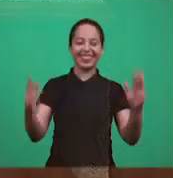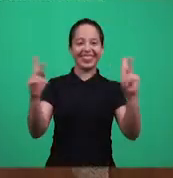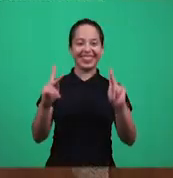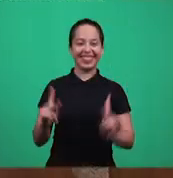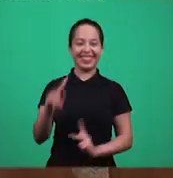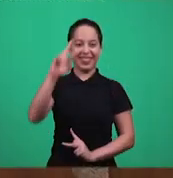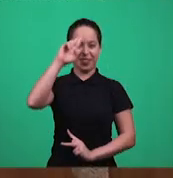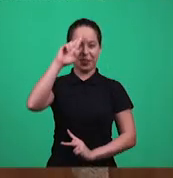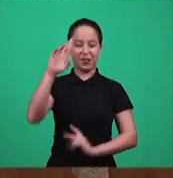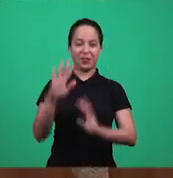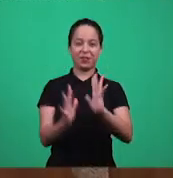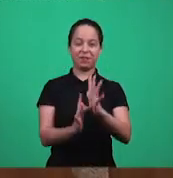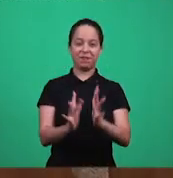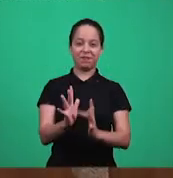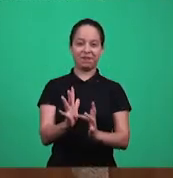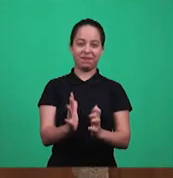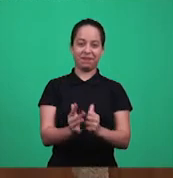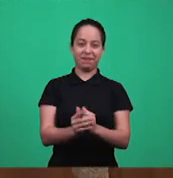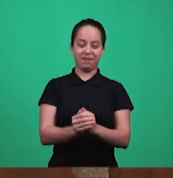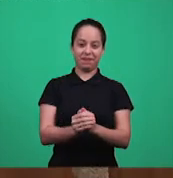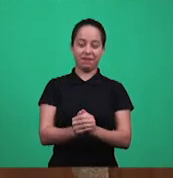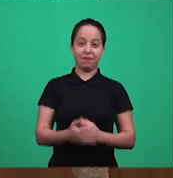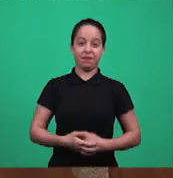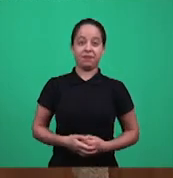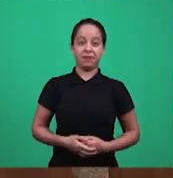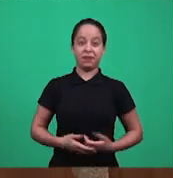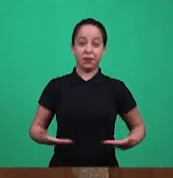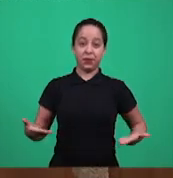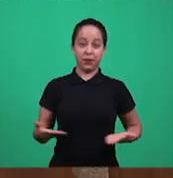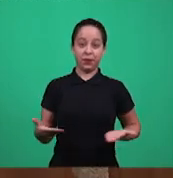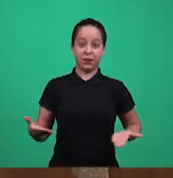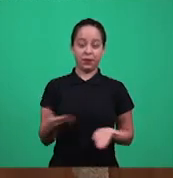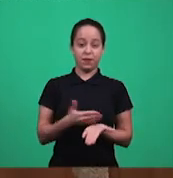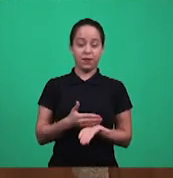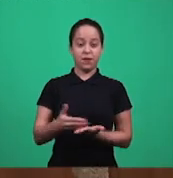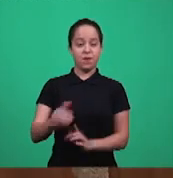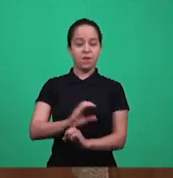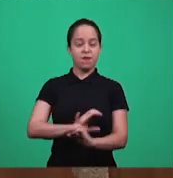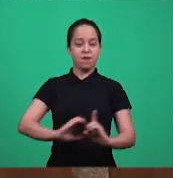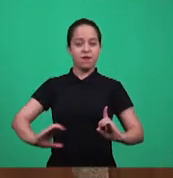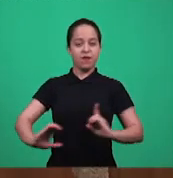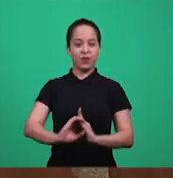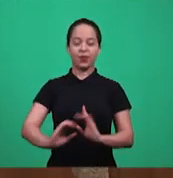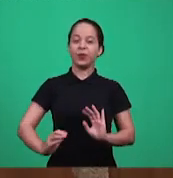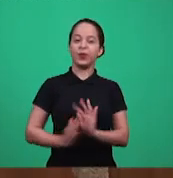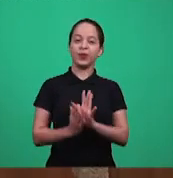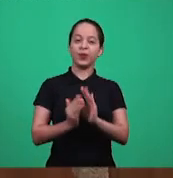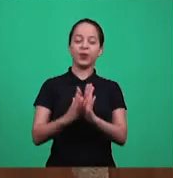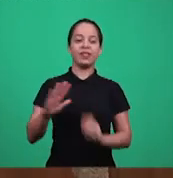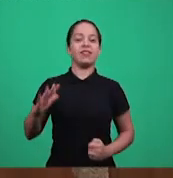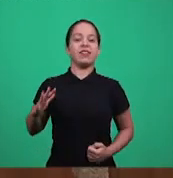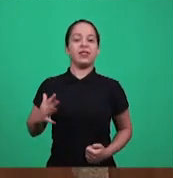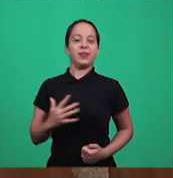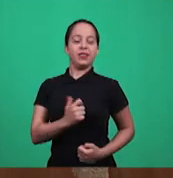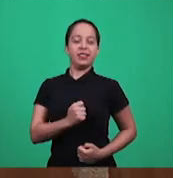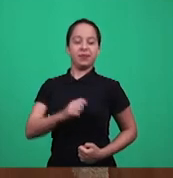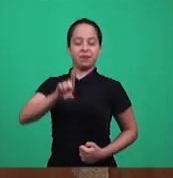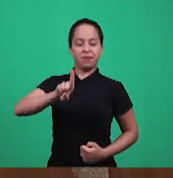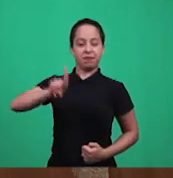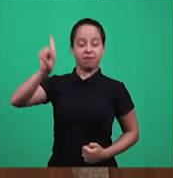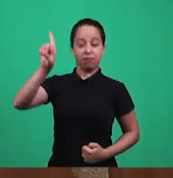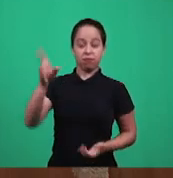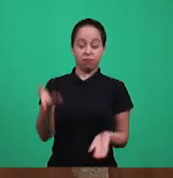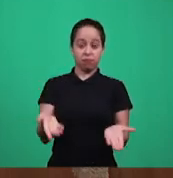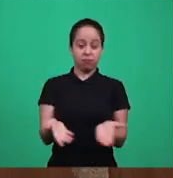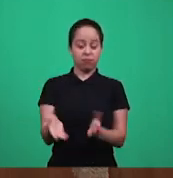Irmãos, a paz do Senhor Jesus. Brethren, peace the Lord Jesus. We are going to begin this service of praise and worship